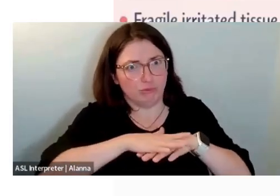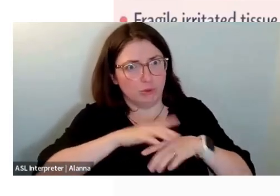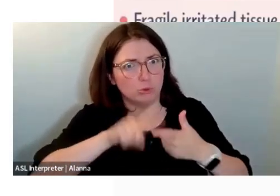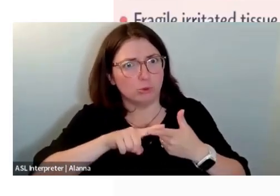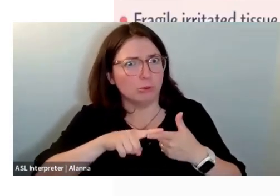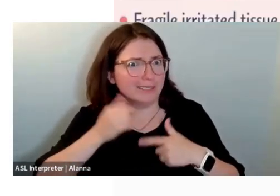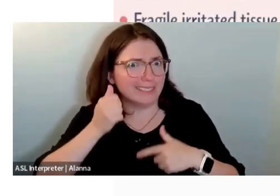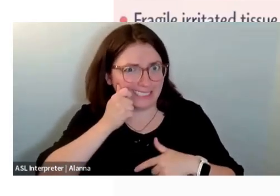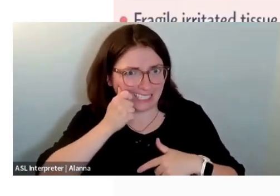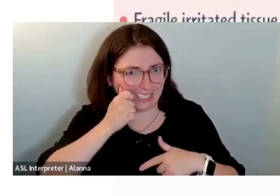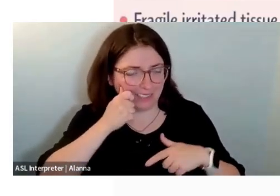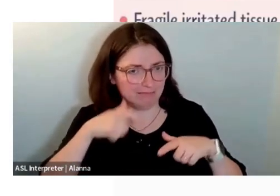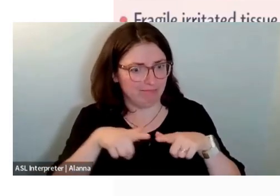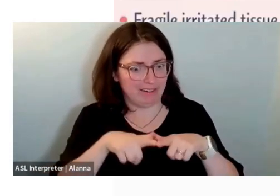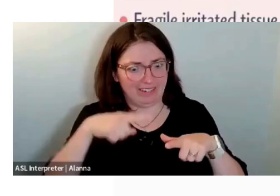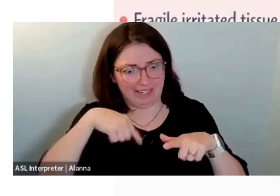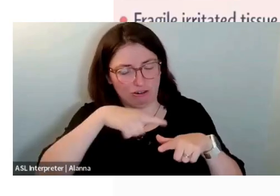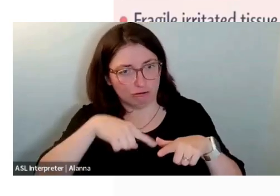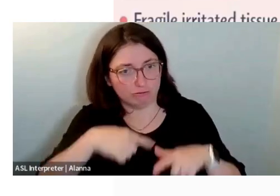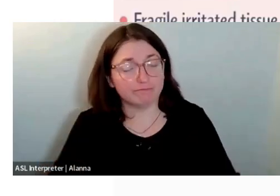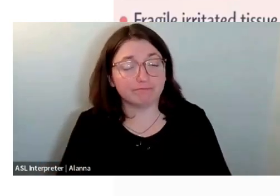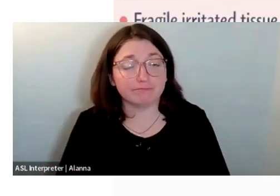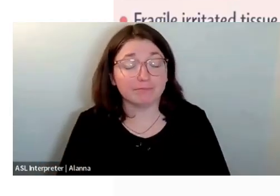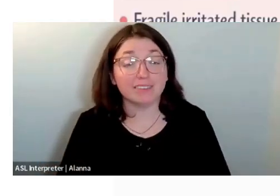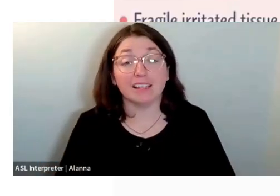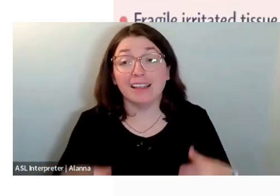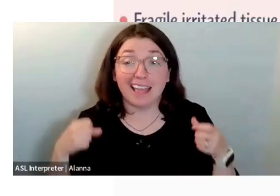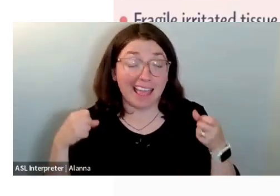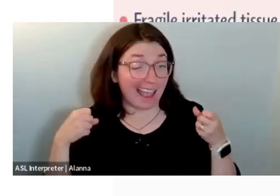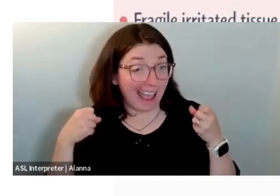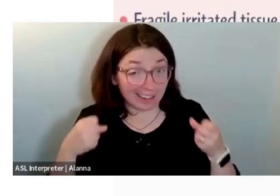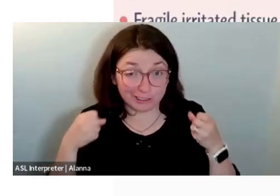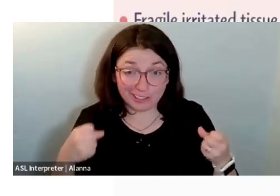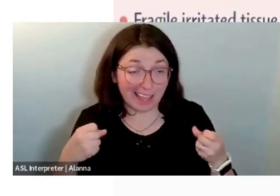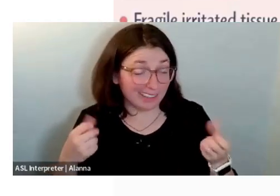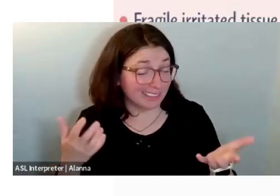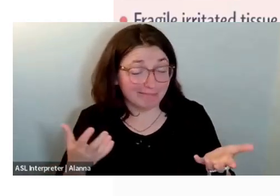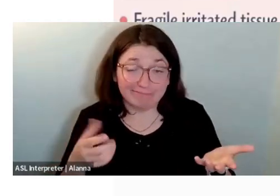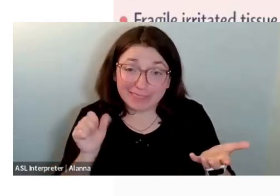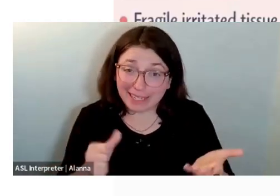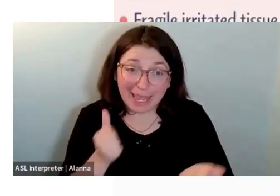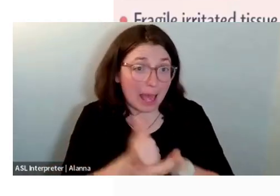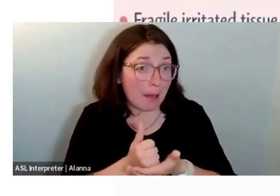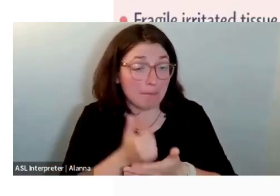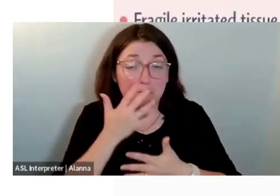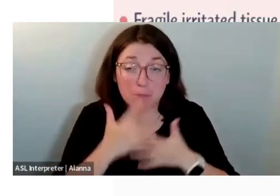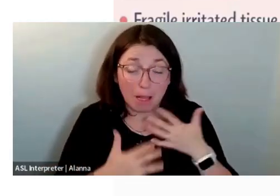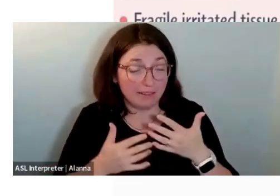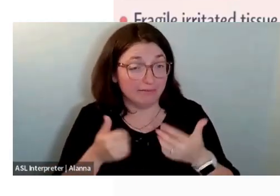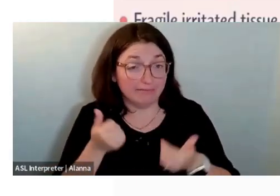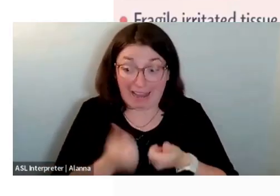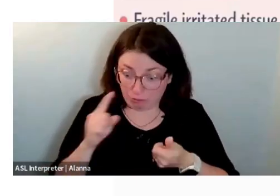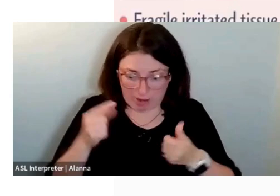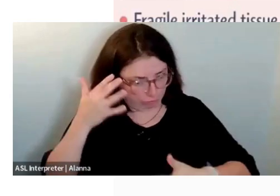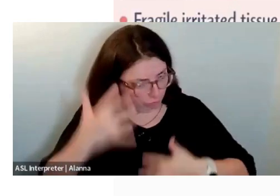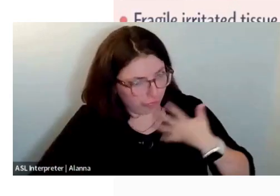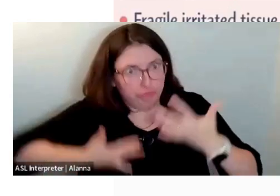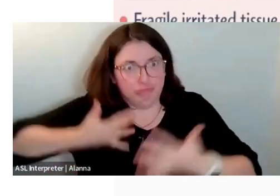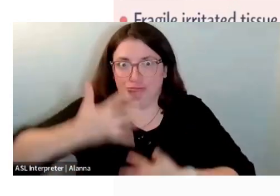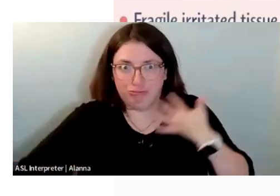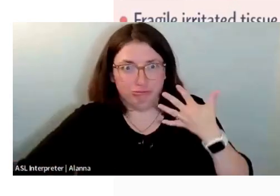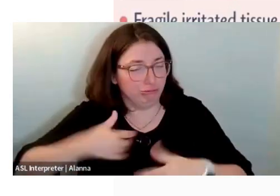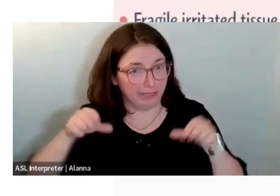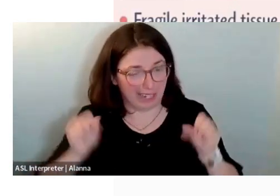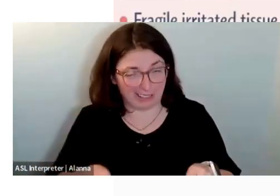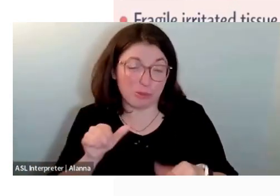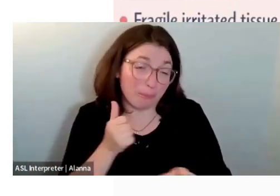skin. Exercise helps blood flow everywhere. And so that can be helpful. And